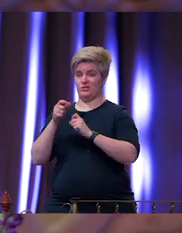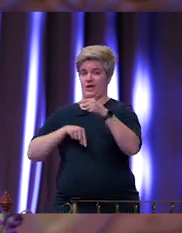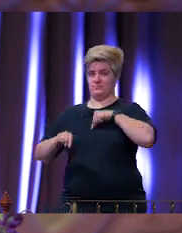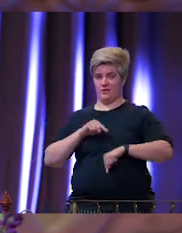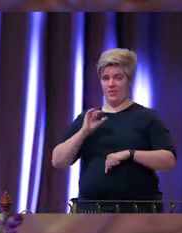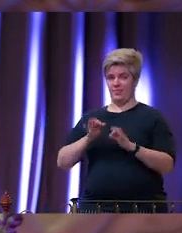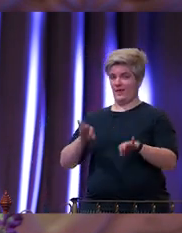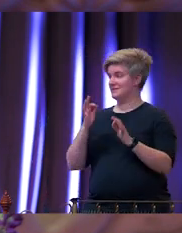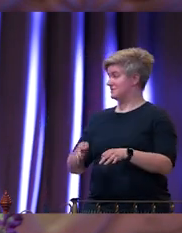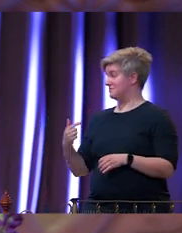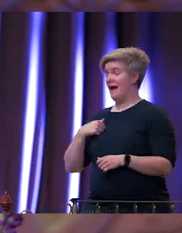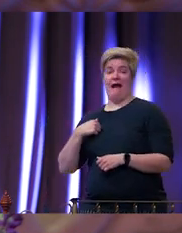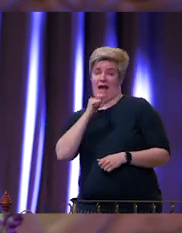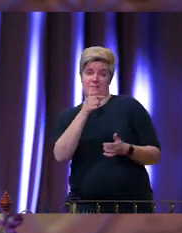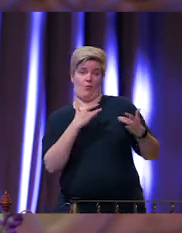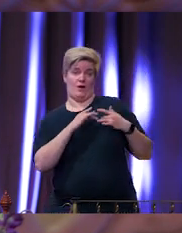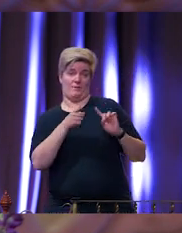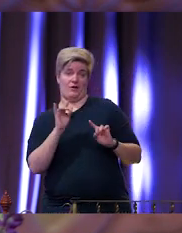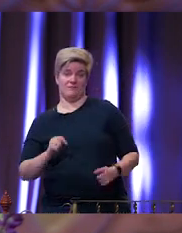I'm not worried about it.